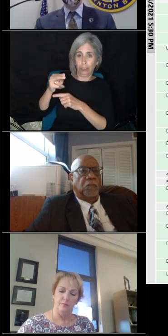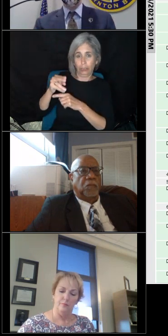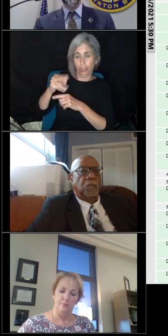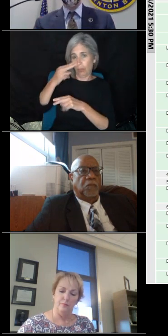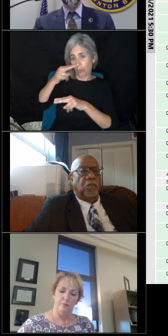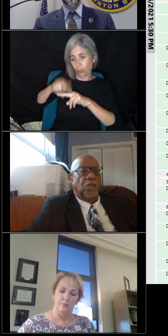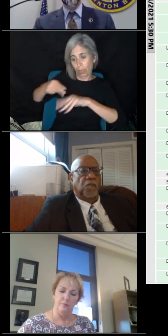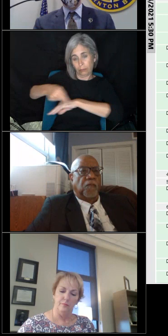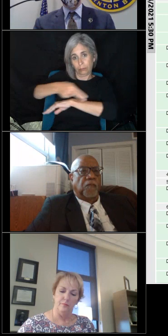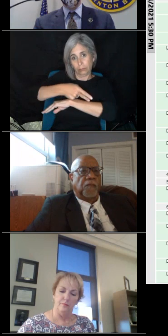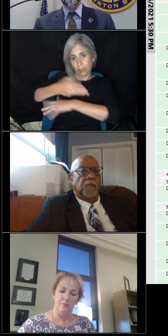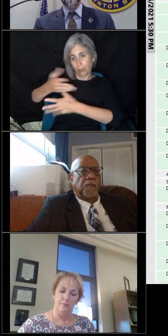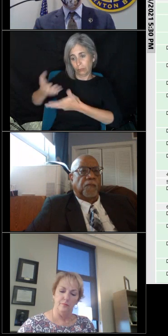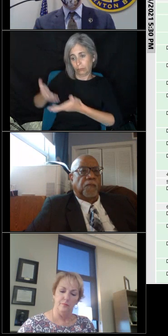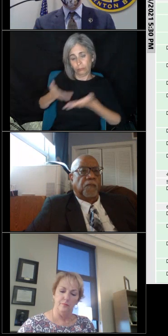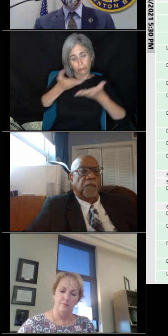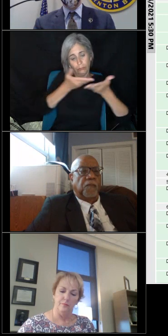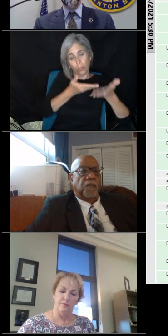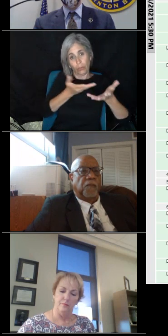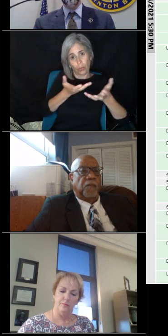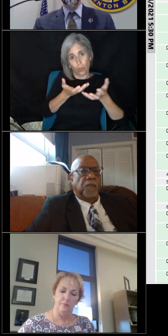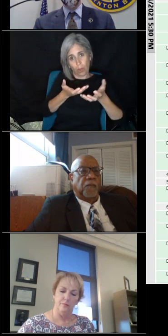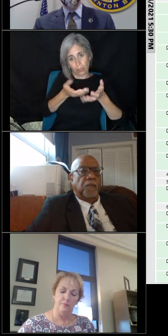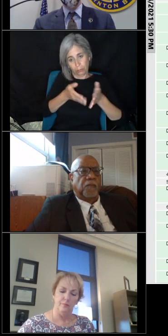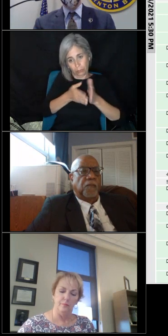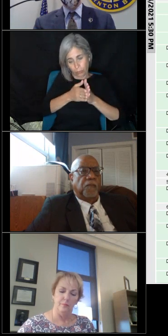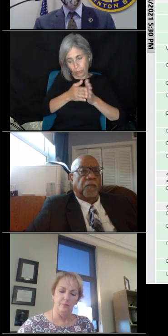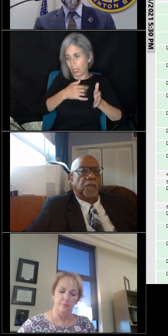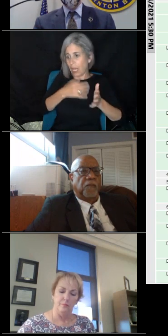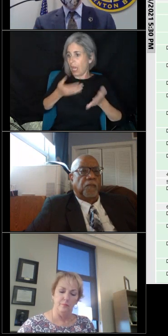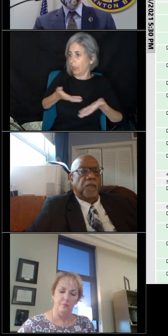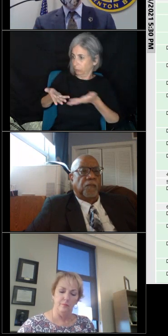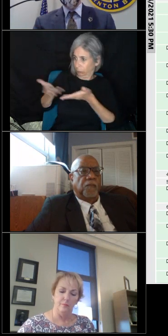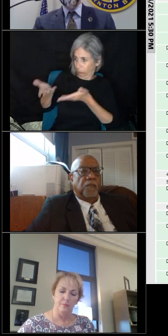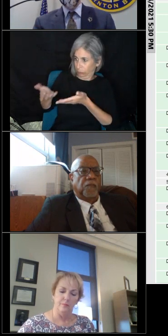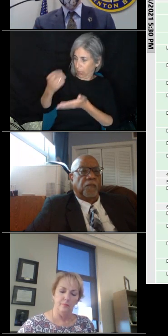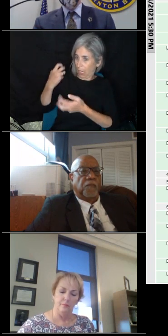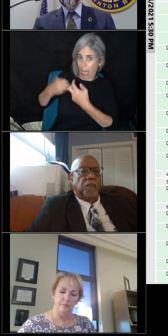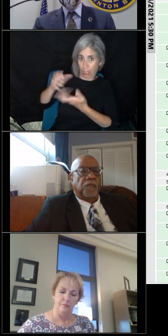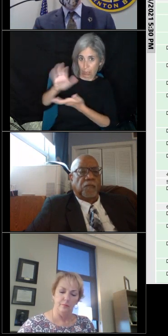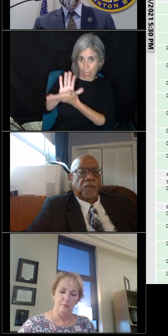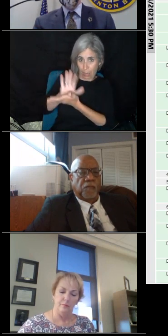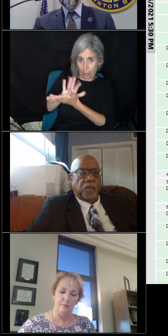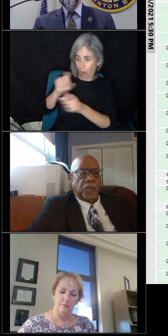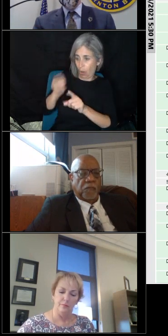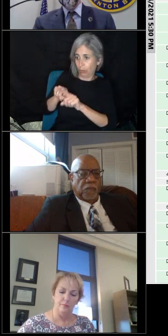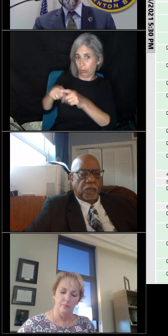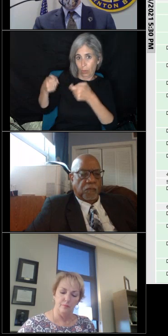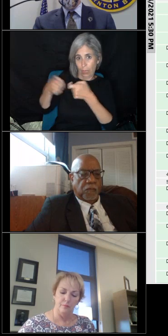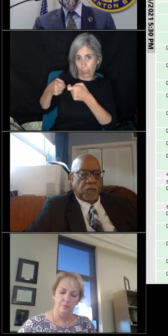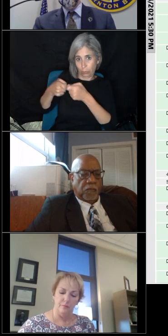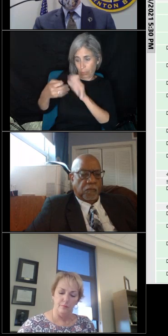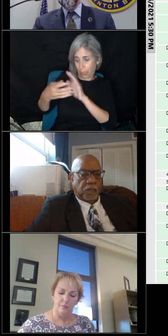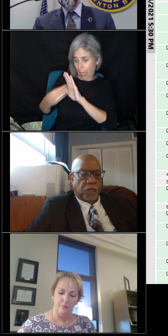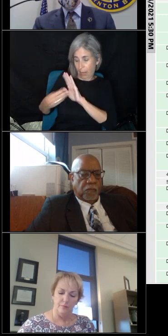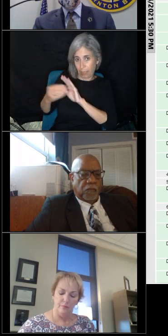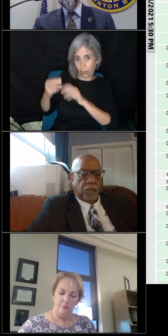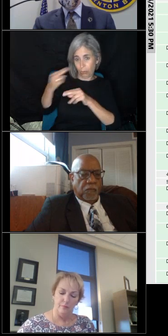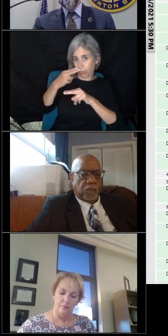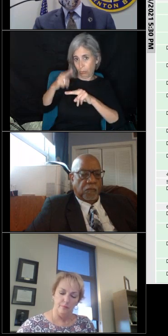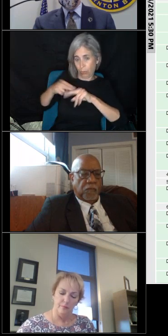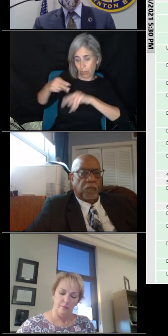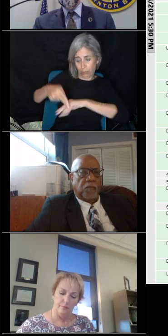a detailed proposal, and I delivered that by hard copy and electronically to the Recreation and